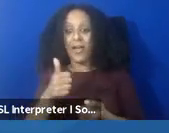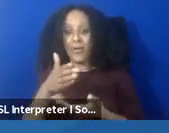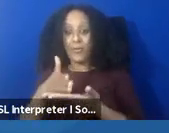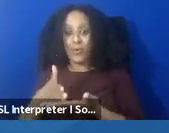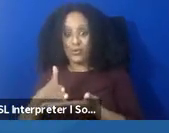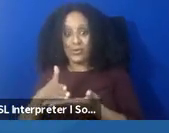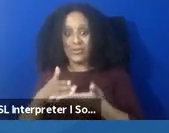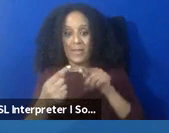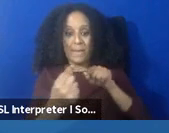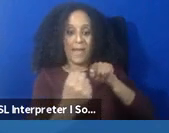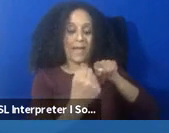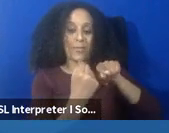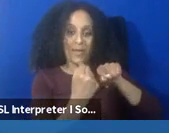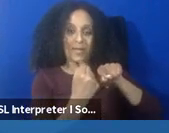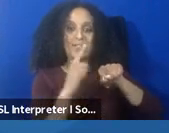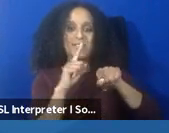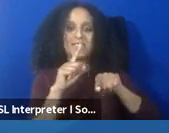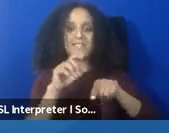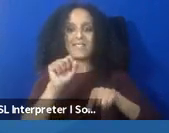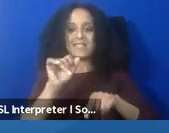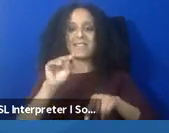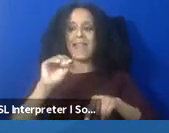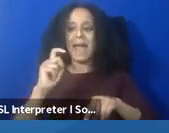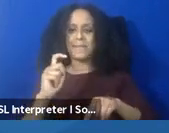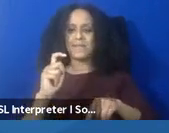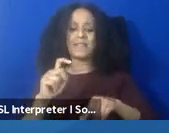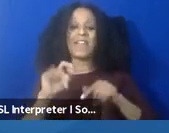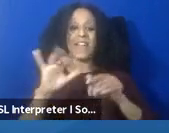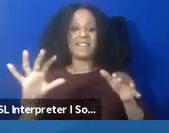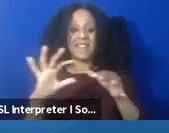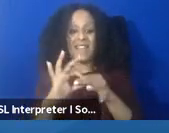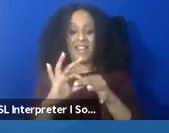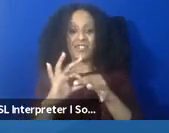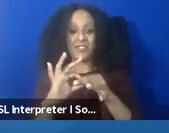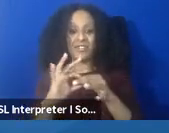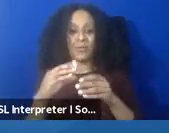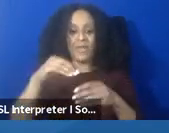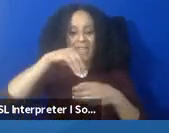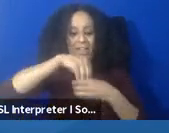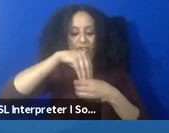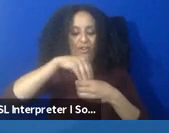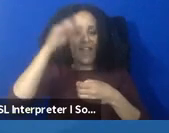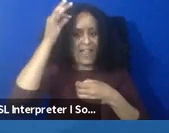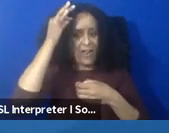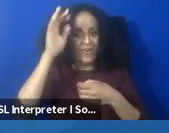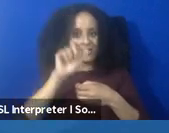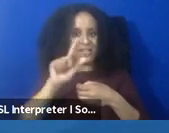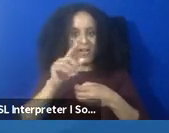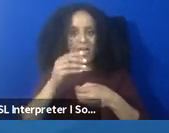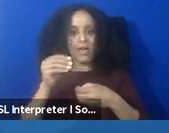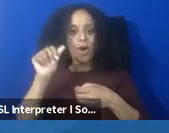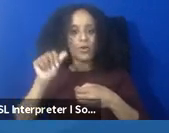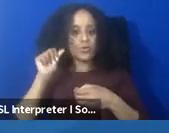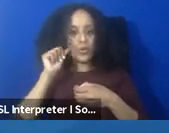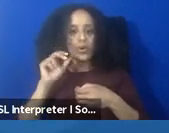that's going to have primary damage is going to be at the synapse. So that's going to be the connection between the inner hair cell and the auditory nerve. And then over